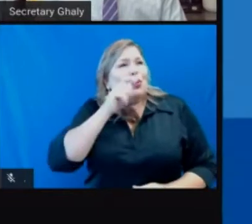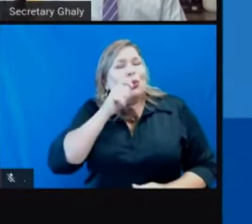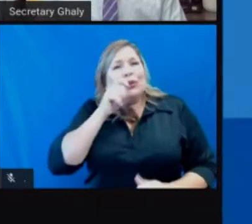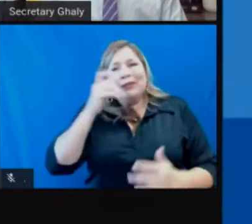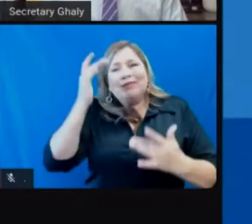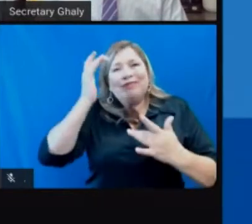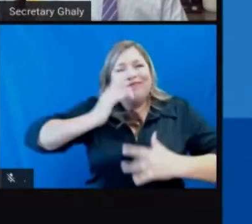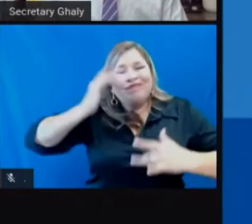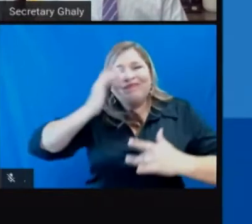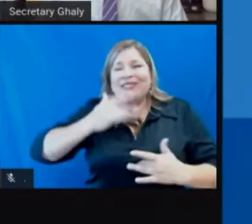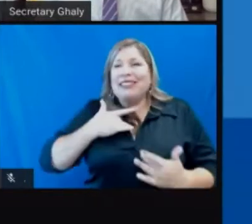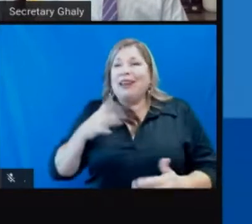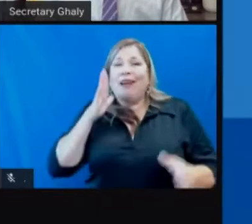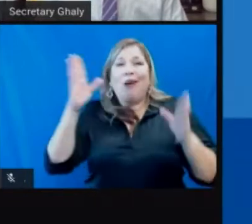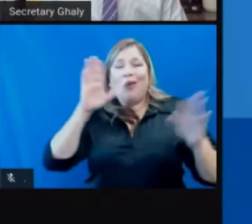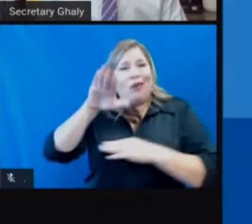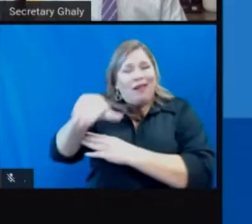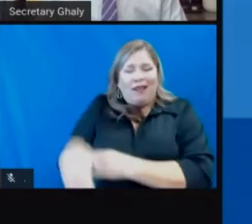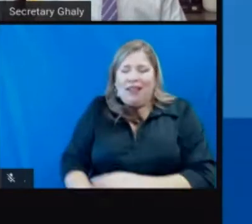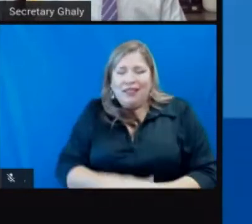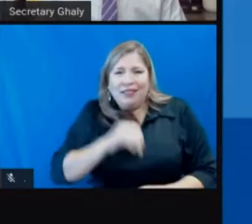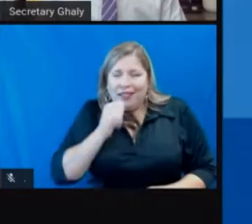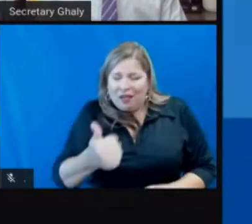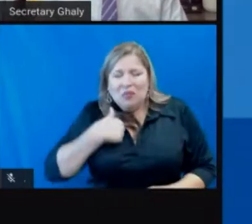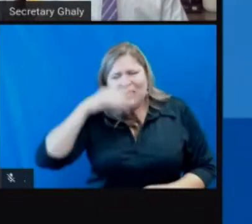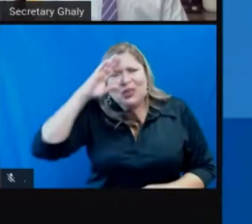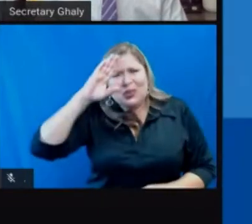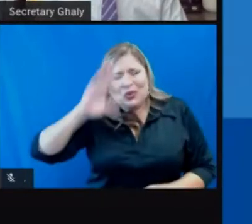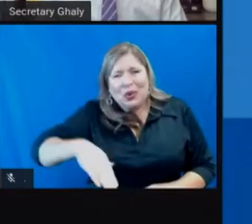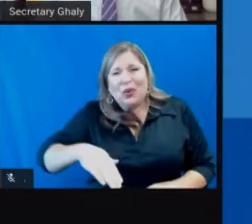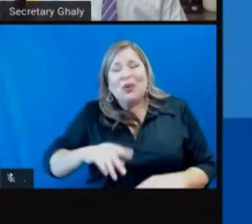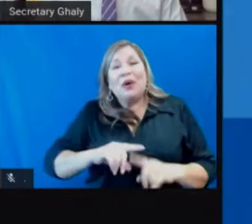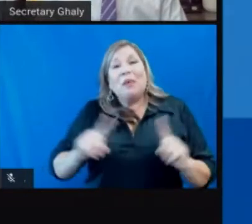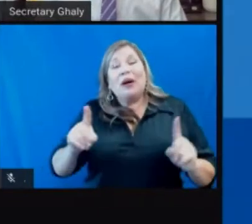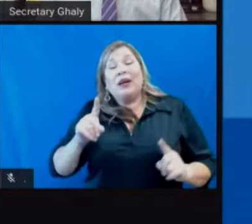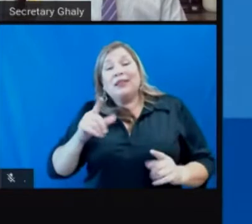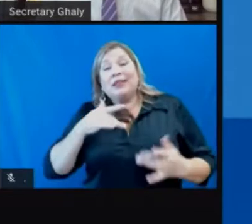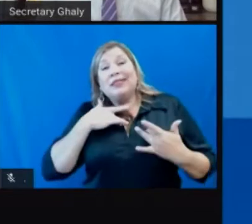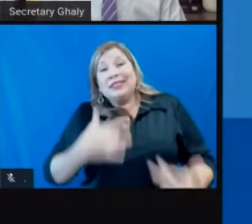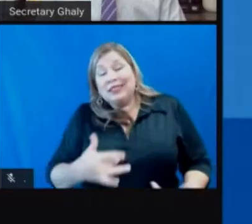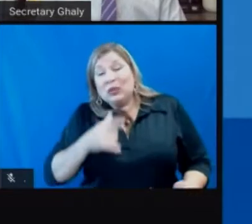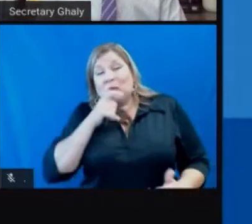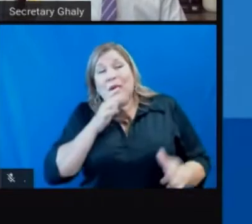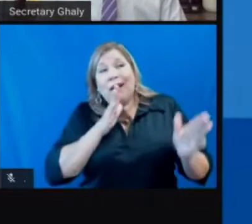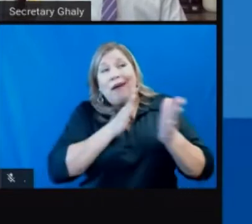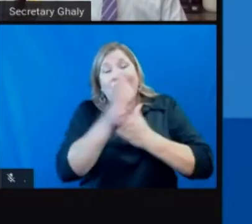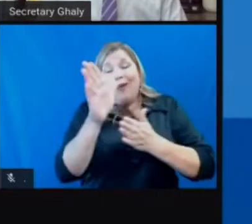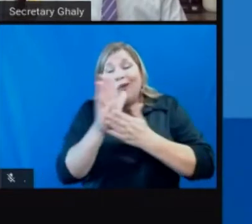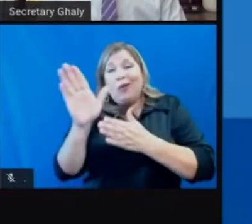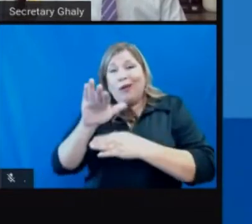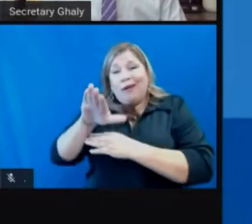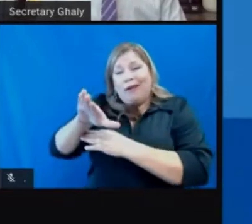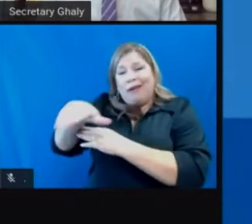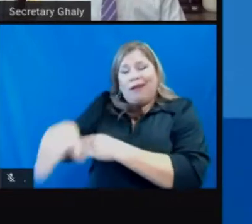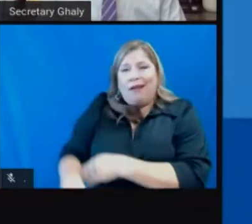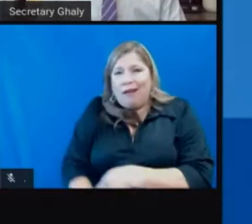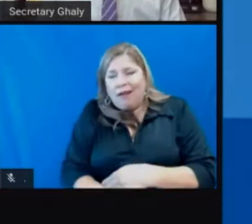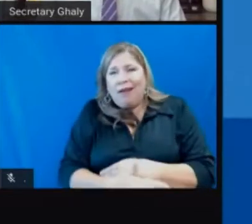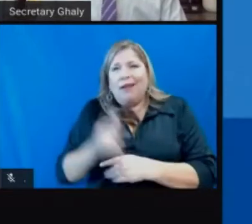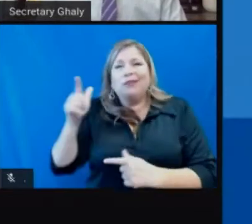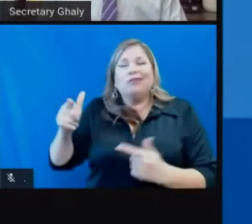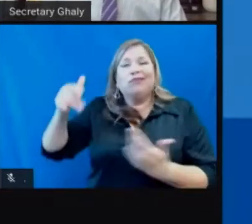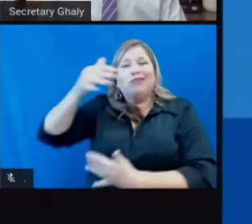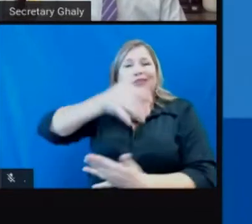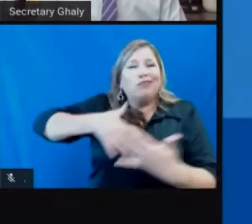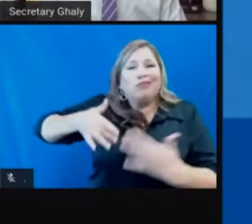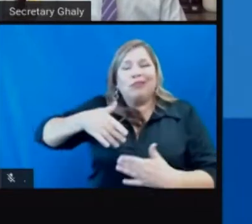chronic conditions. That said, we know that those who are out, who might be engaging in higher risk